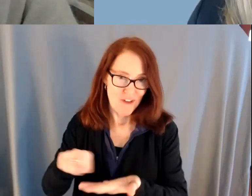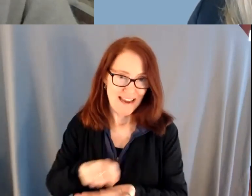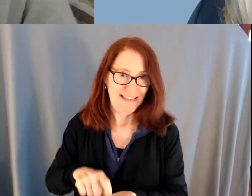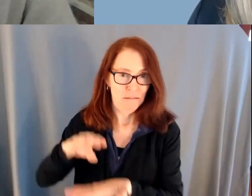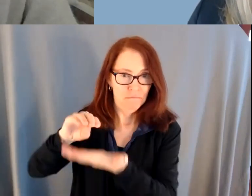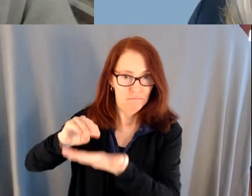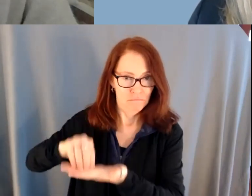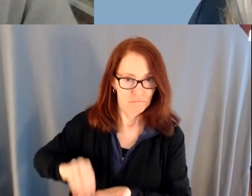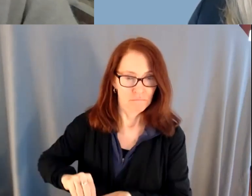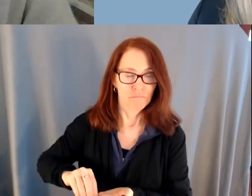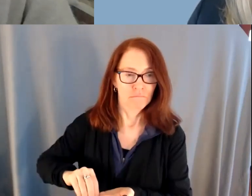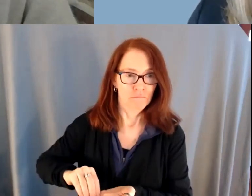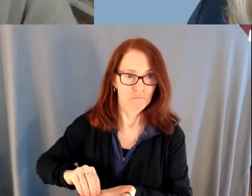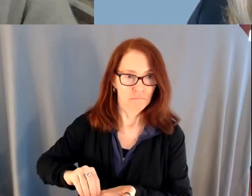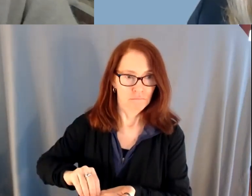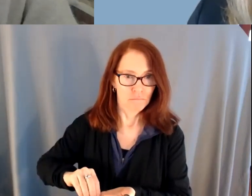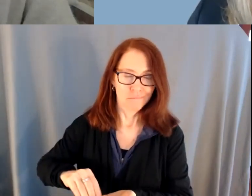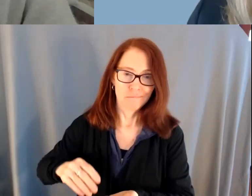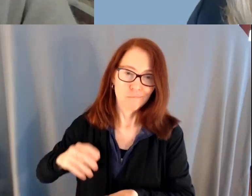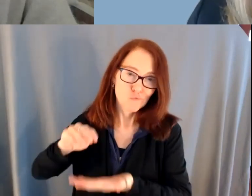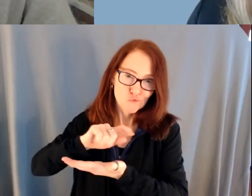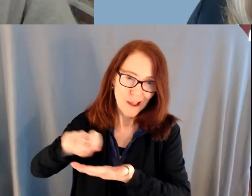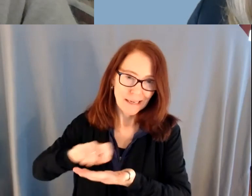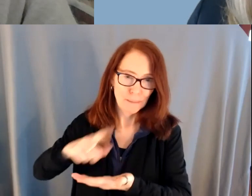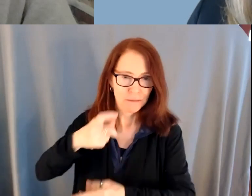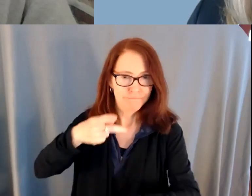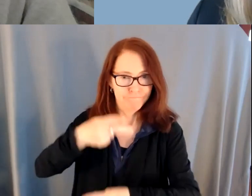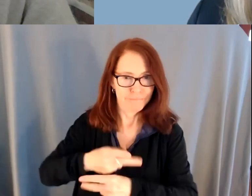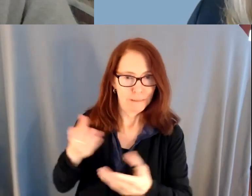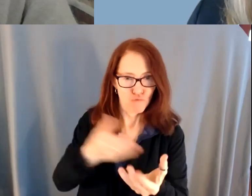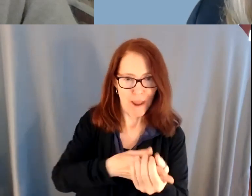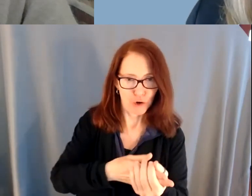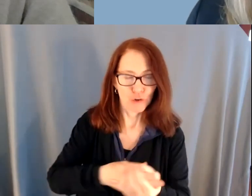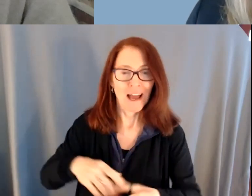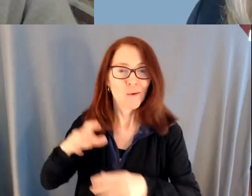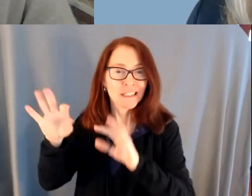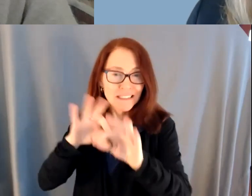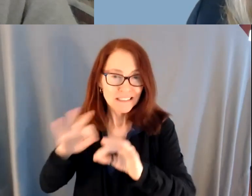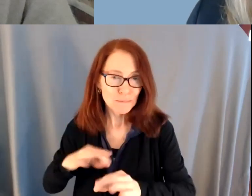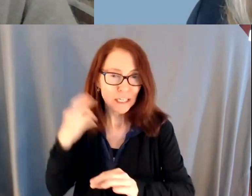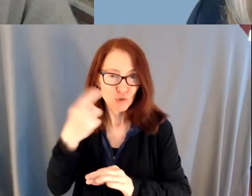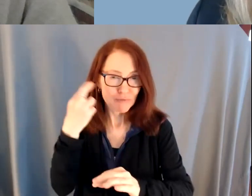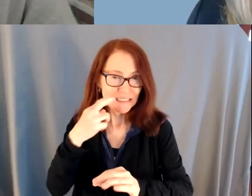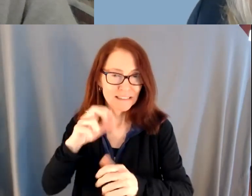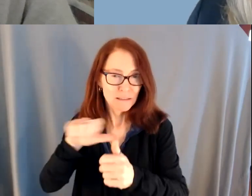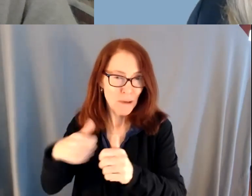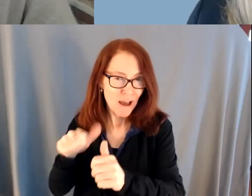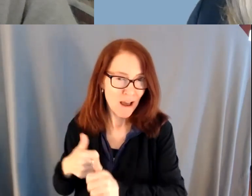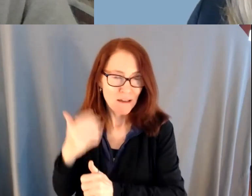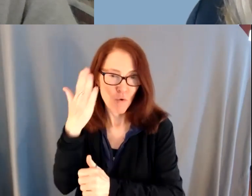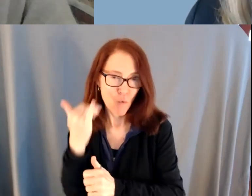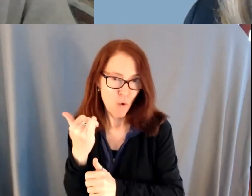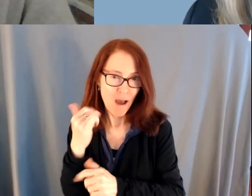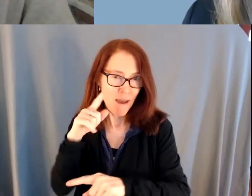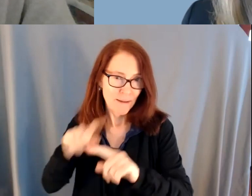what reason you're using of those reasons that I talked about. And I'd